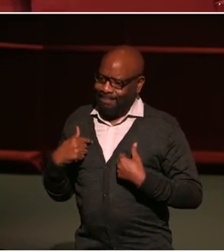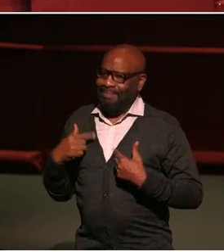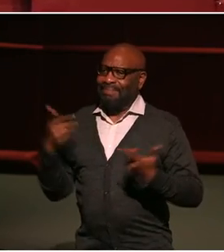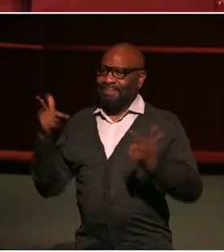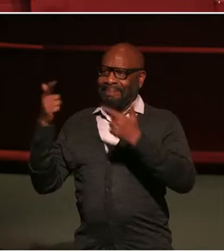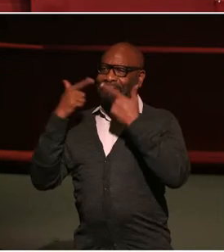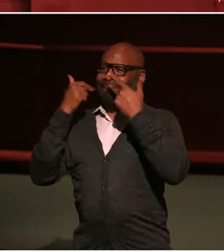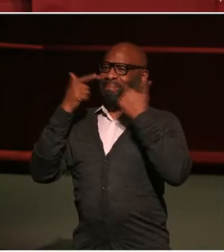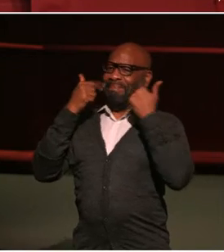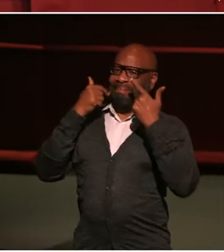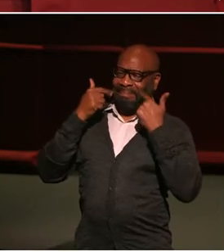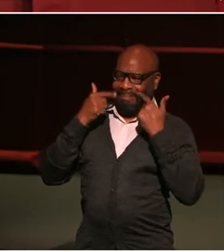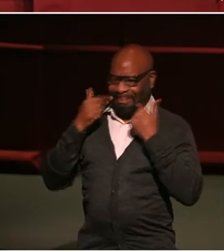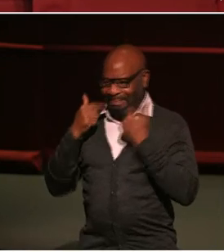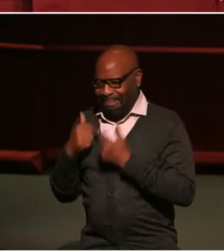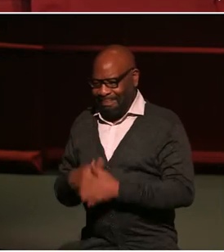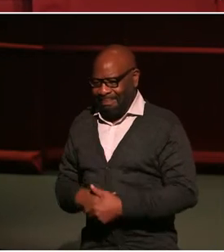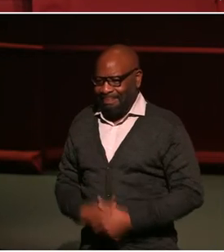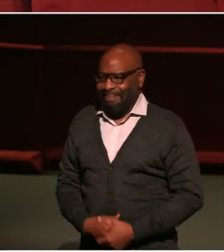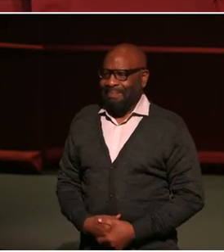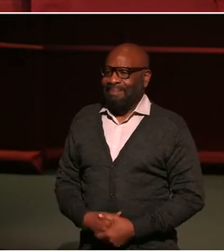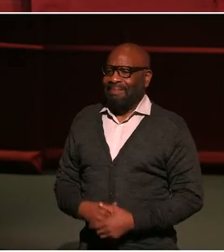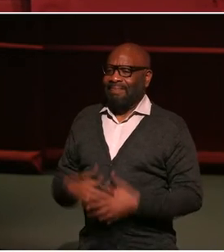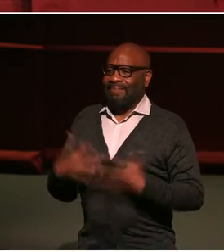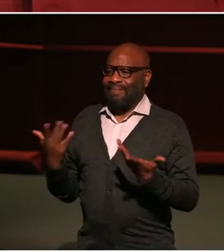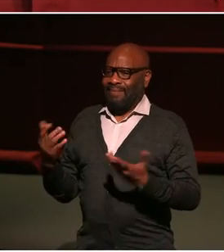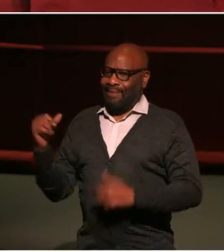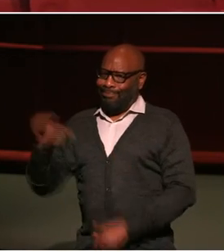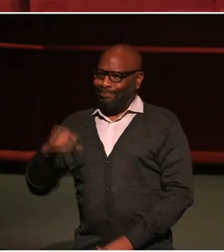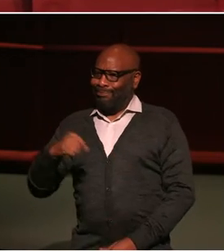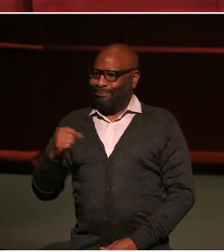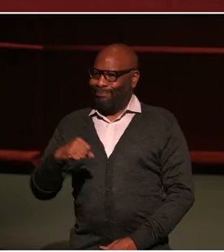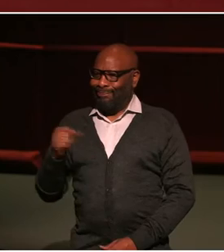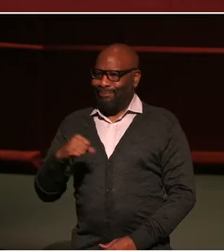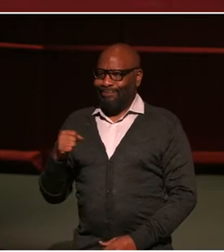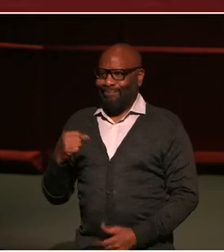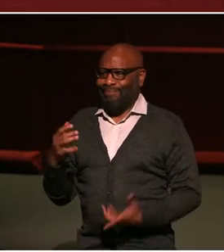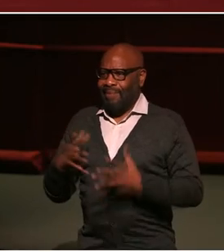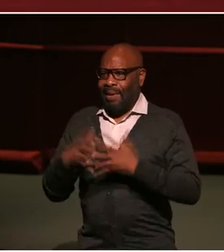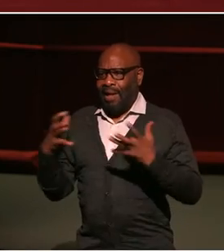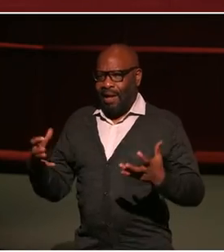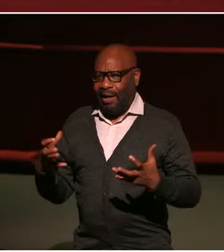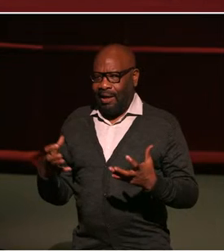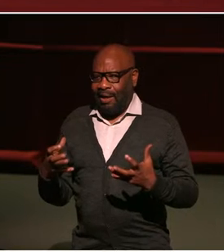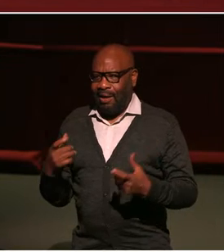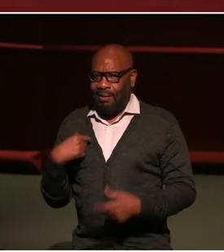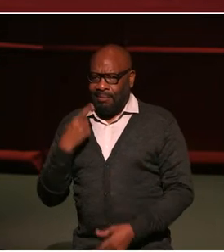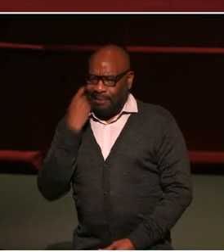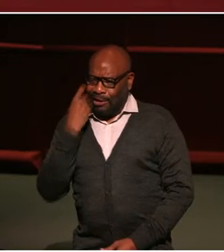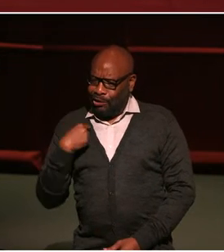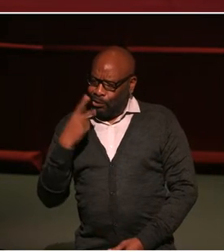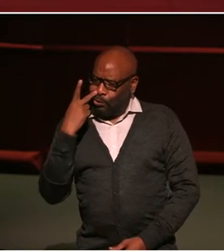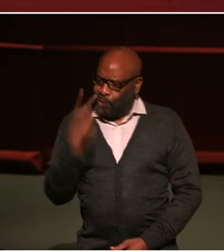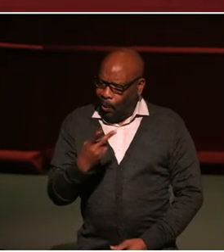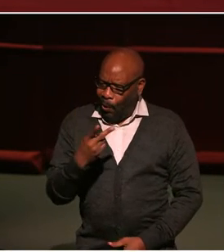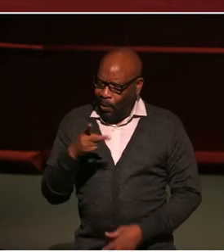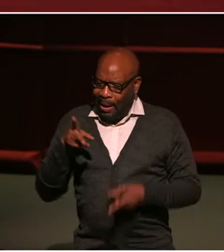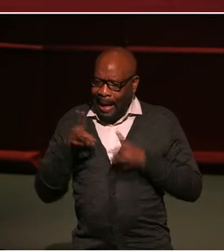Absolutely. Well, I know that, you know, I think a lot of people, we just saw the clip, you know, going back to